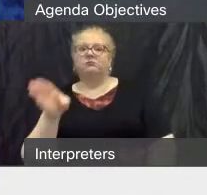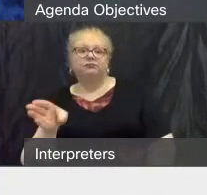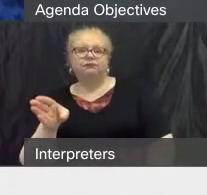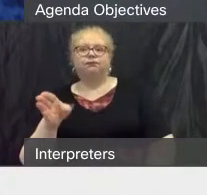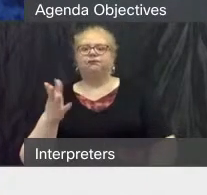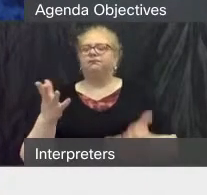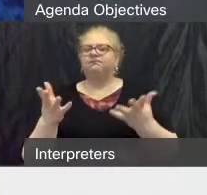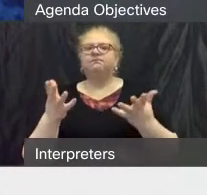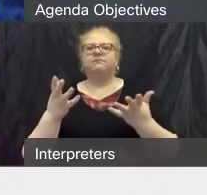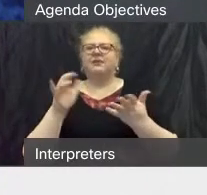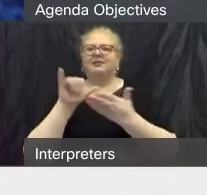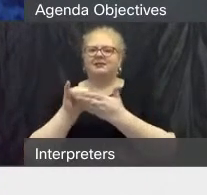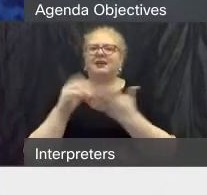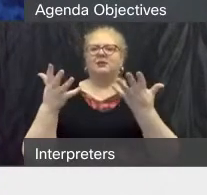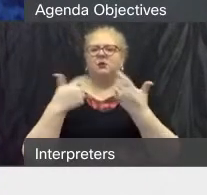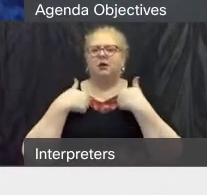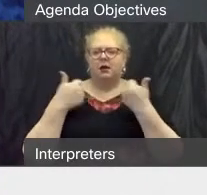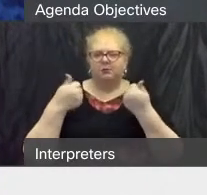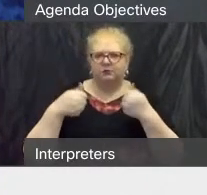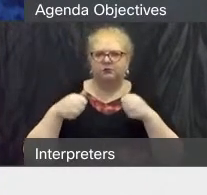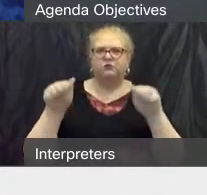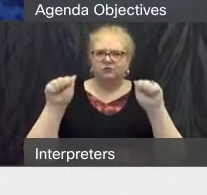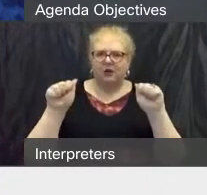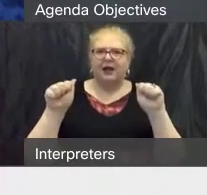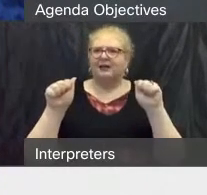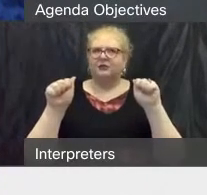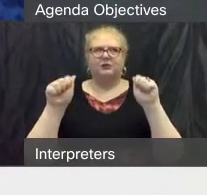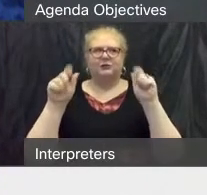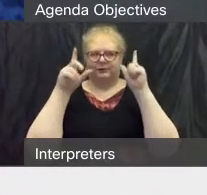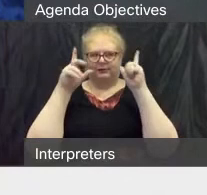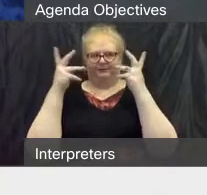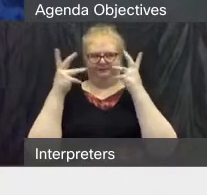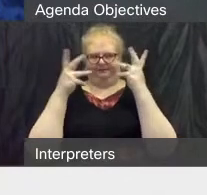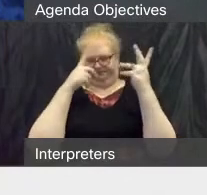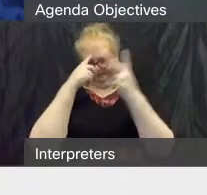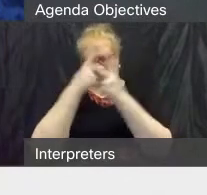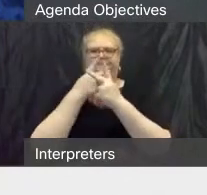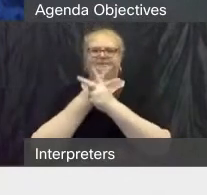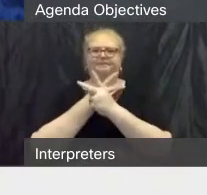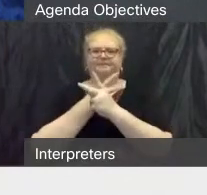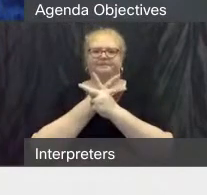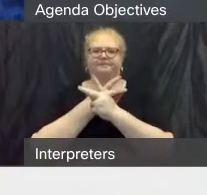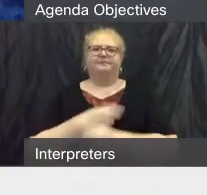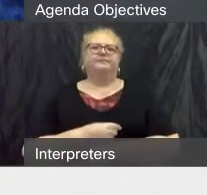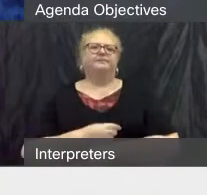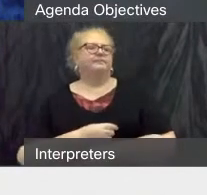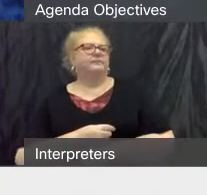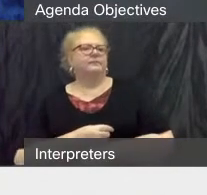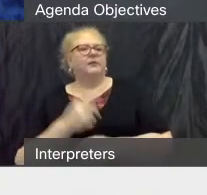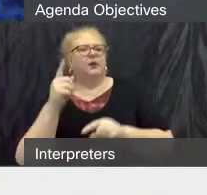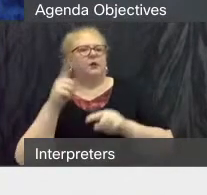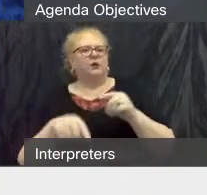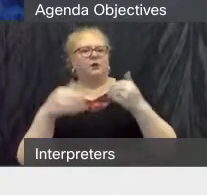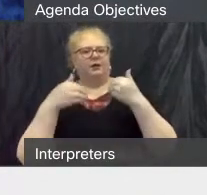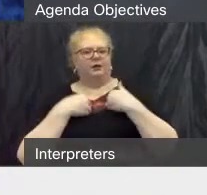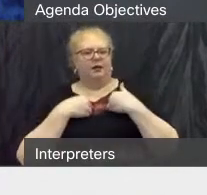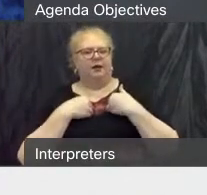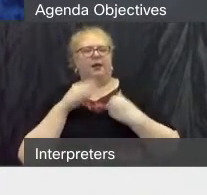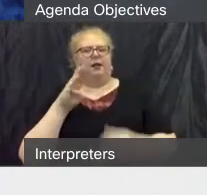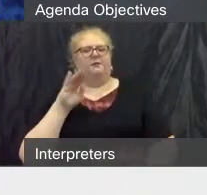I'm trying to come to some conclusions on. Well, you can't have a bid process if there's